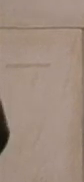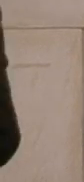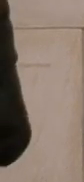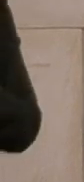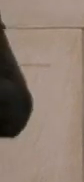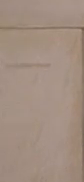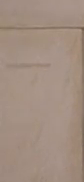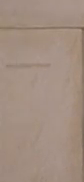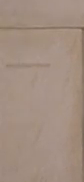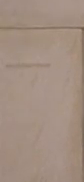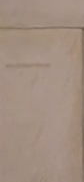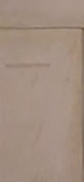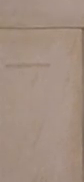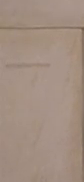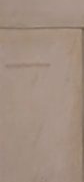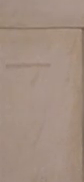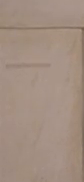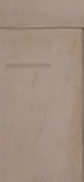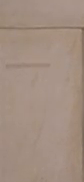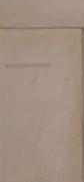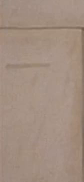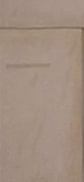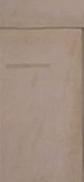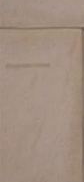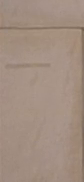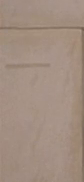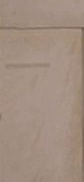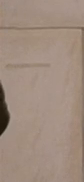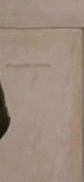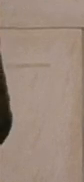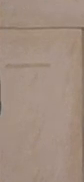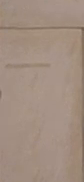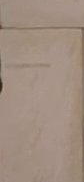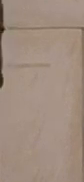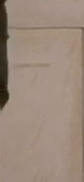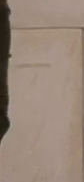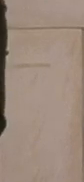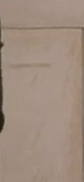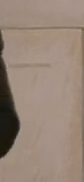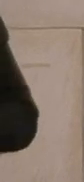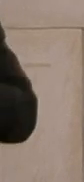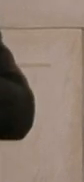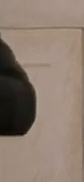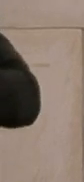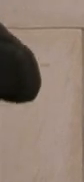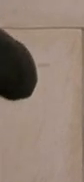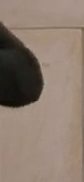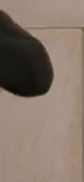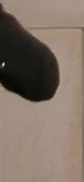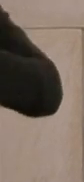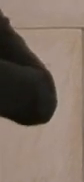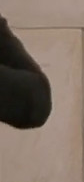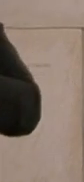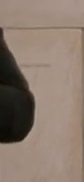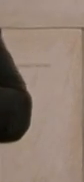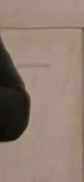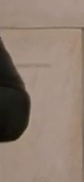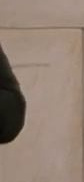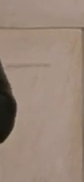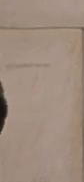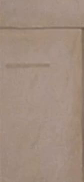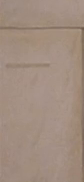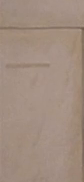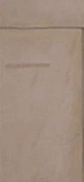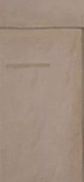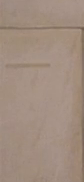would recognize our marriage. We'd become accustomed to living in a kind of limbo and not knowing whether or when our marriage might